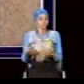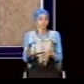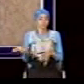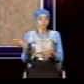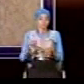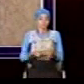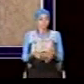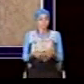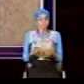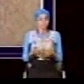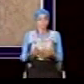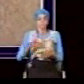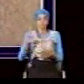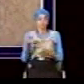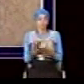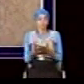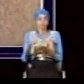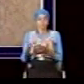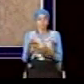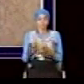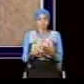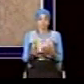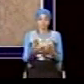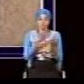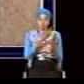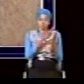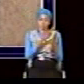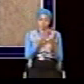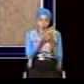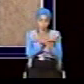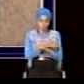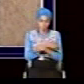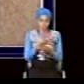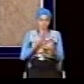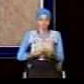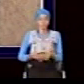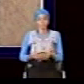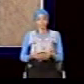myself. As Daddy was praying,